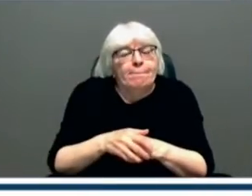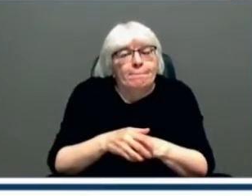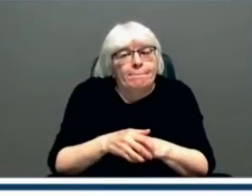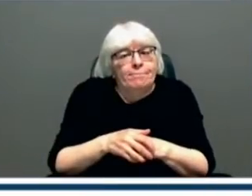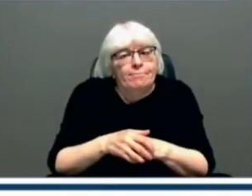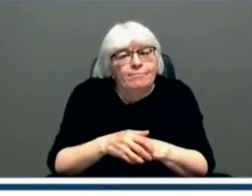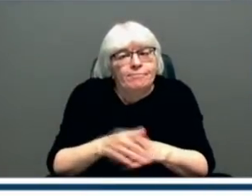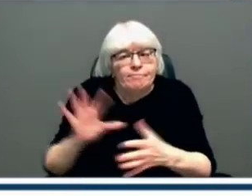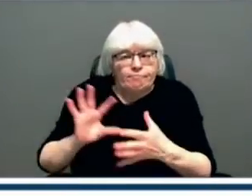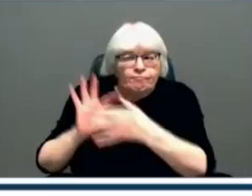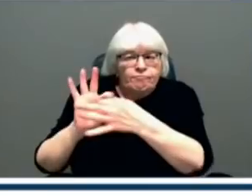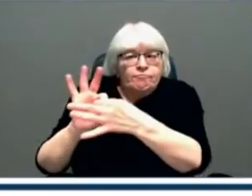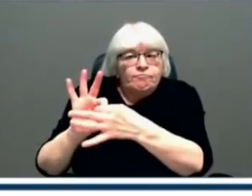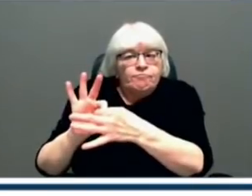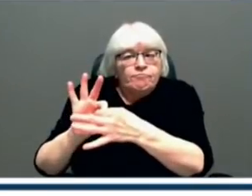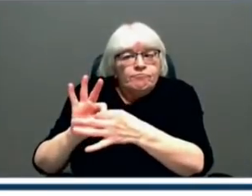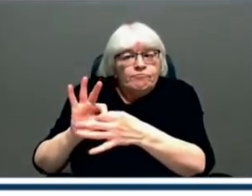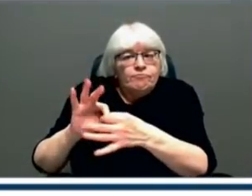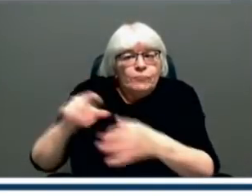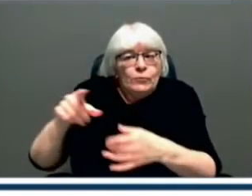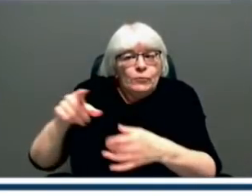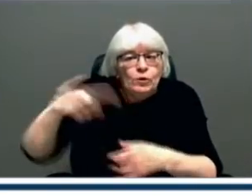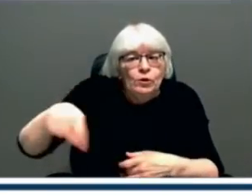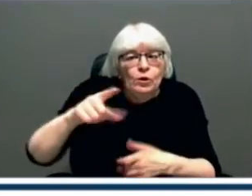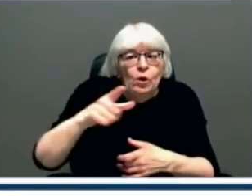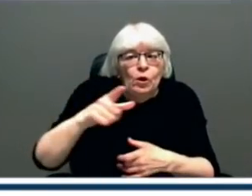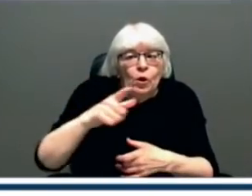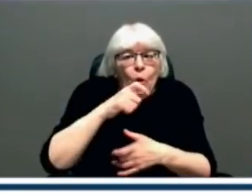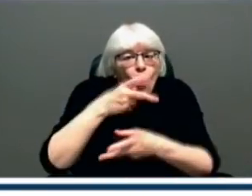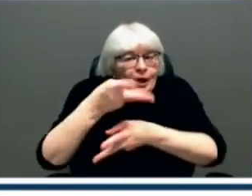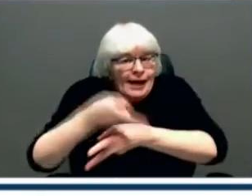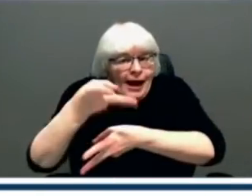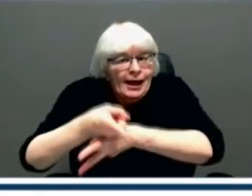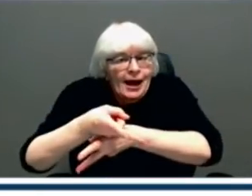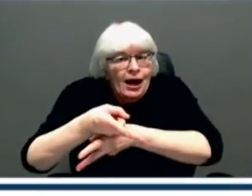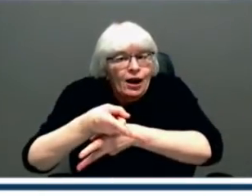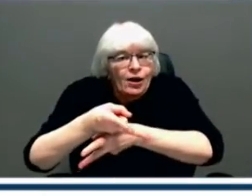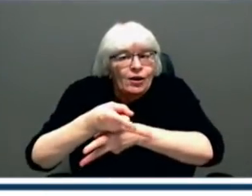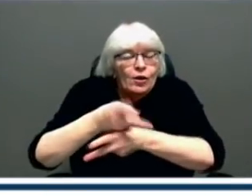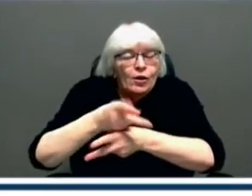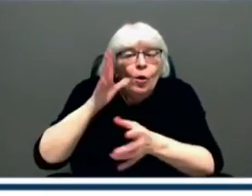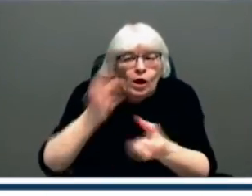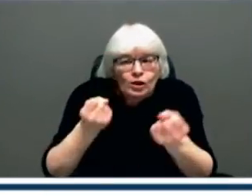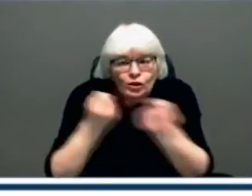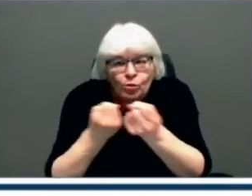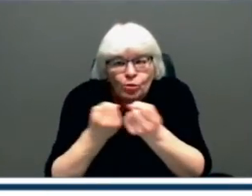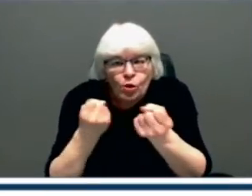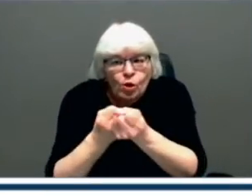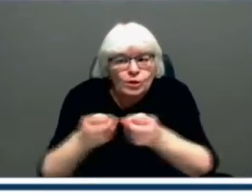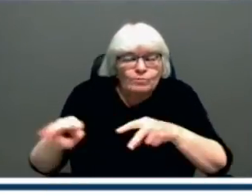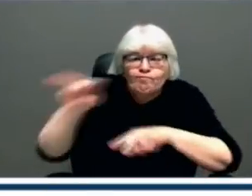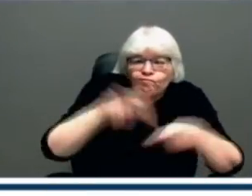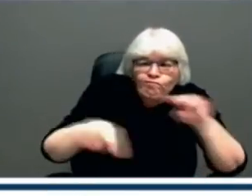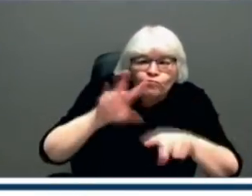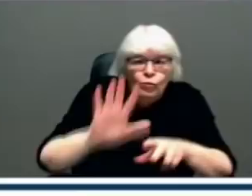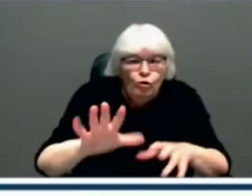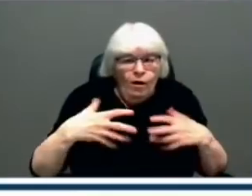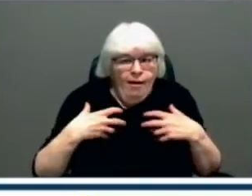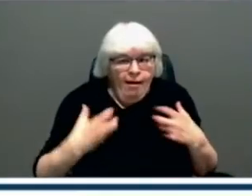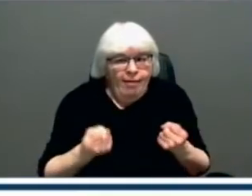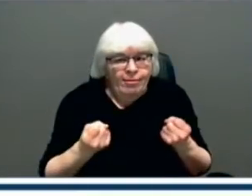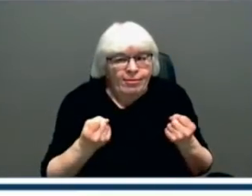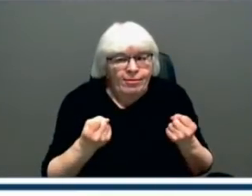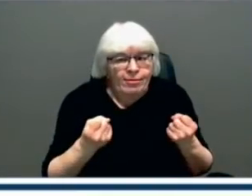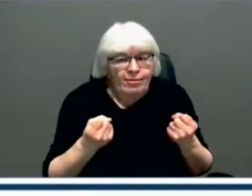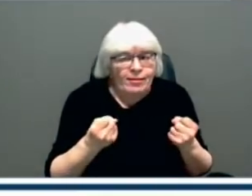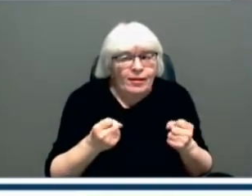care teams and a range of supports you can use at home to monitor your health and link you to early treatment